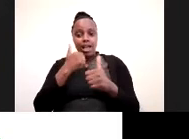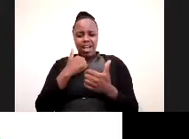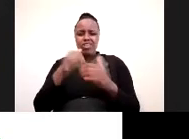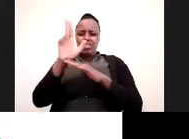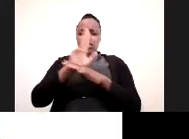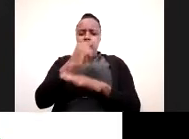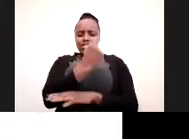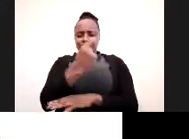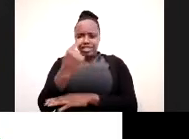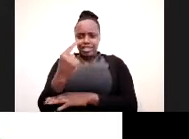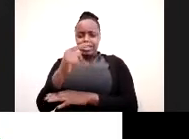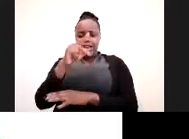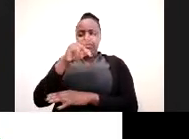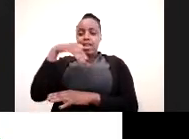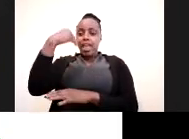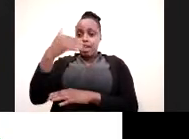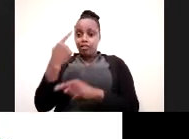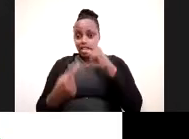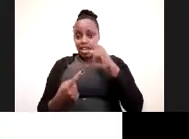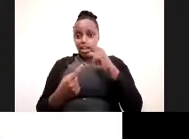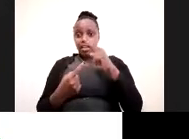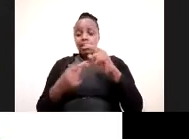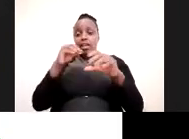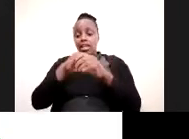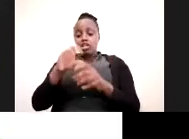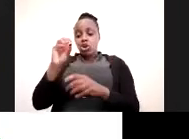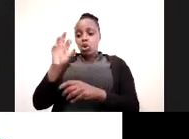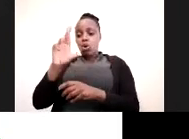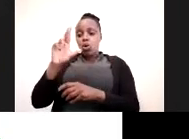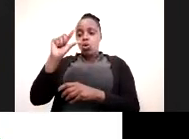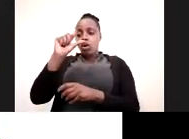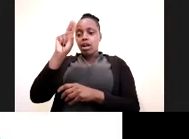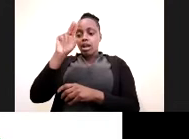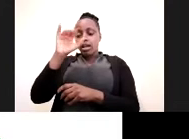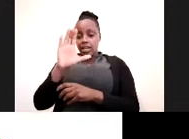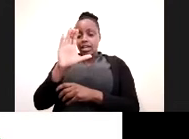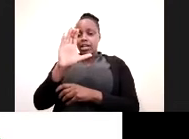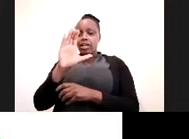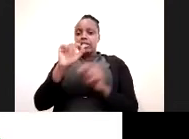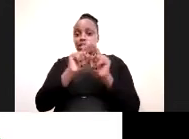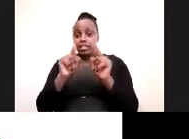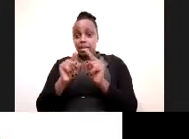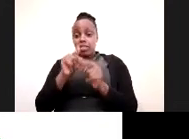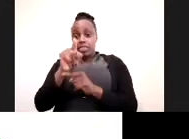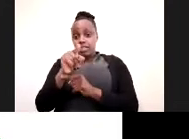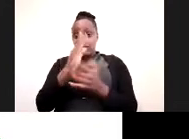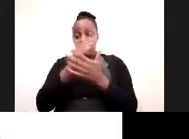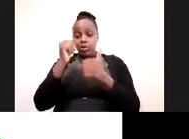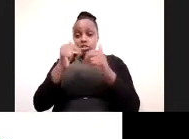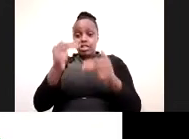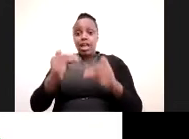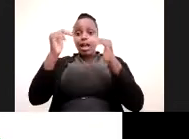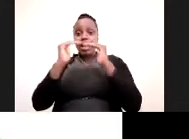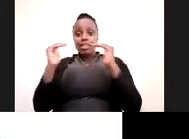capita per year in organics, while this is, I would say, the highest level,